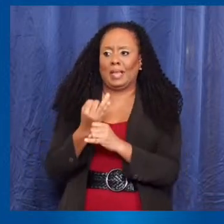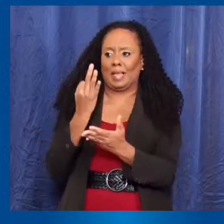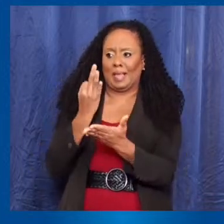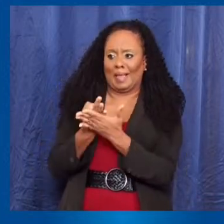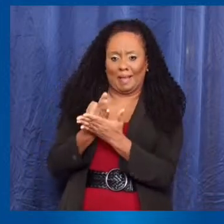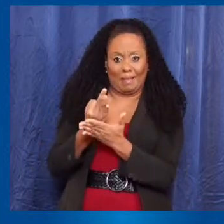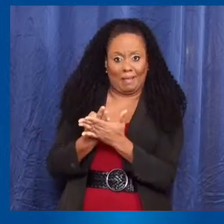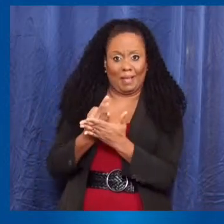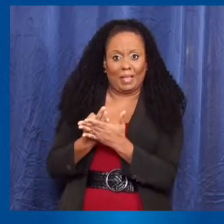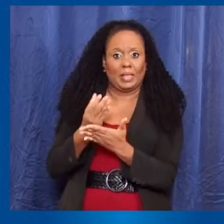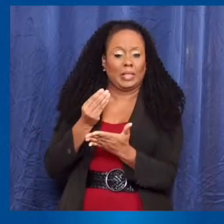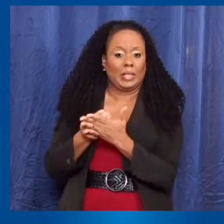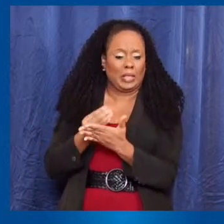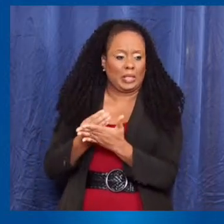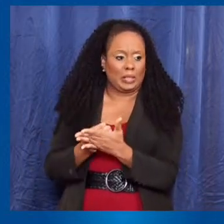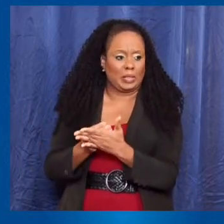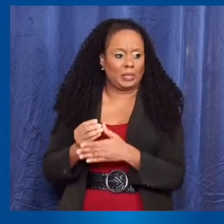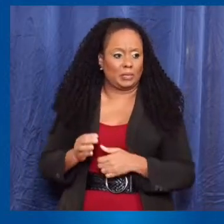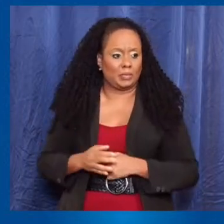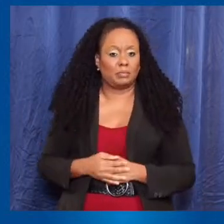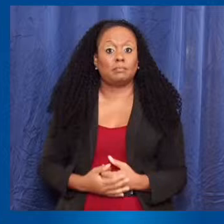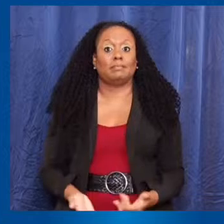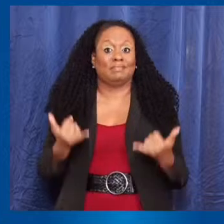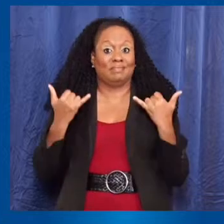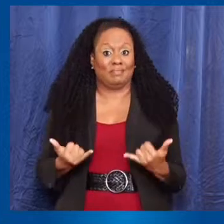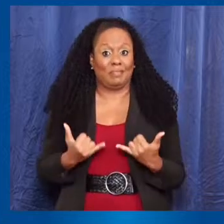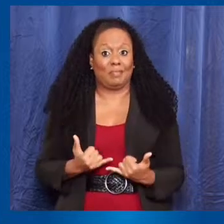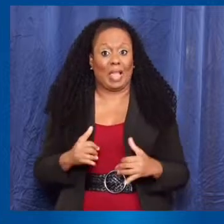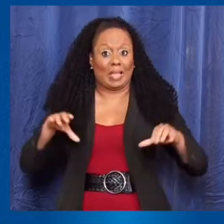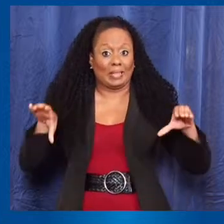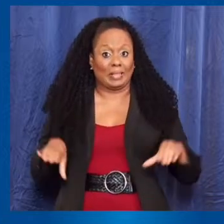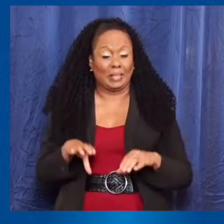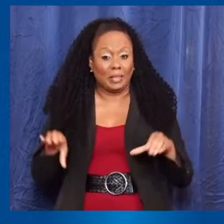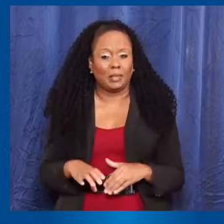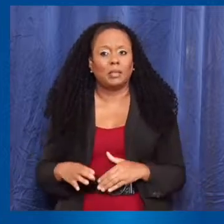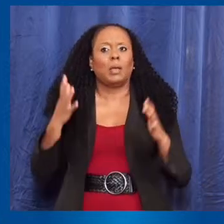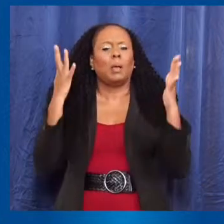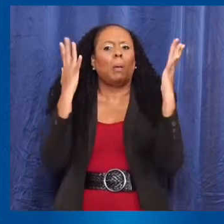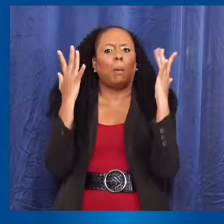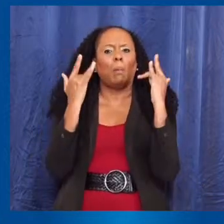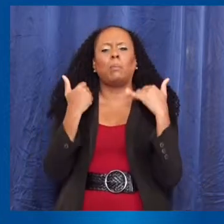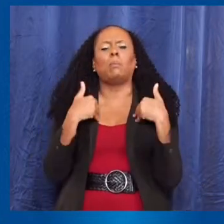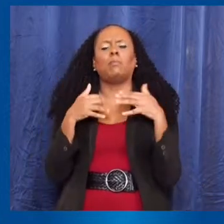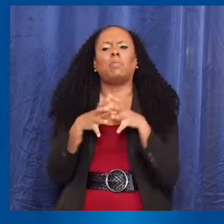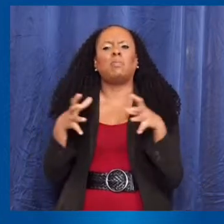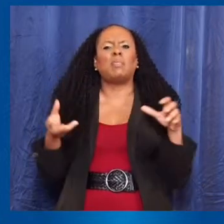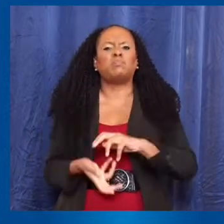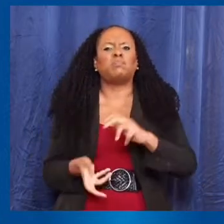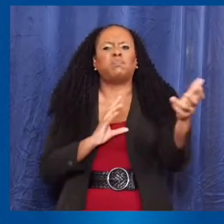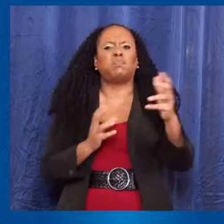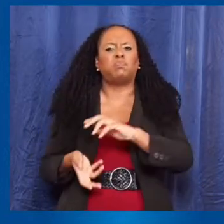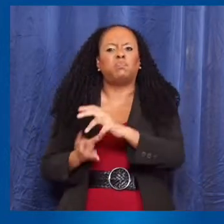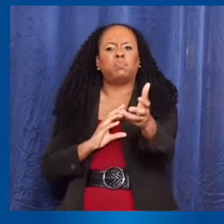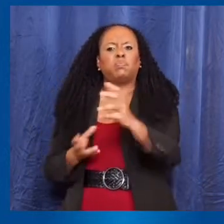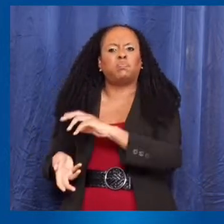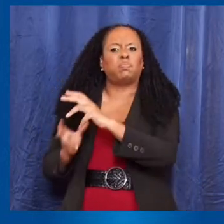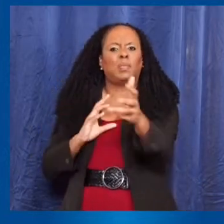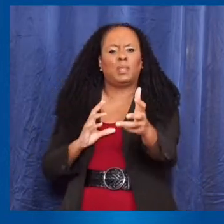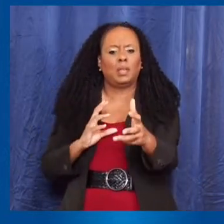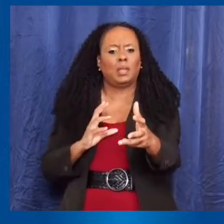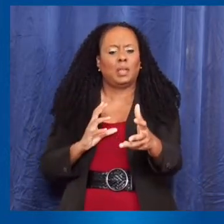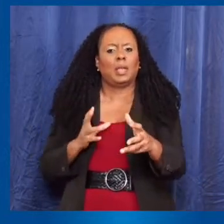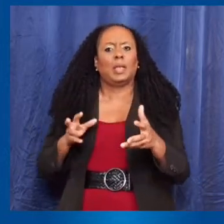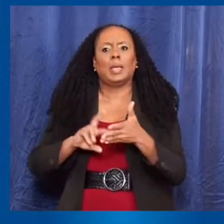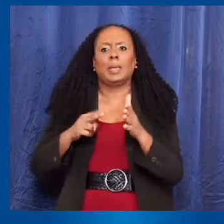architecture. Now is the right time to act because we are facing overlapping crises, which are compromising